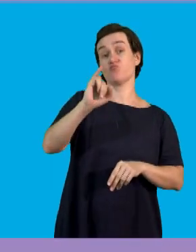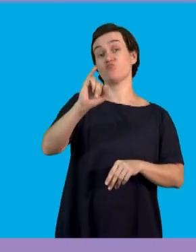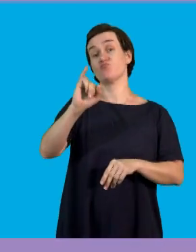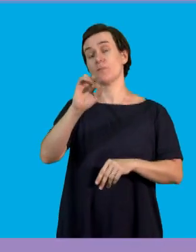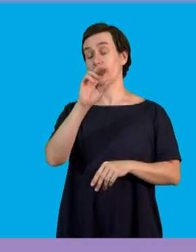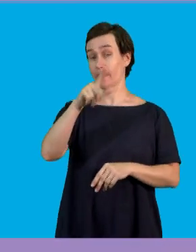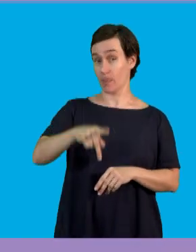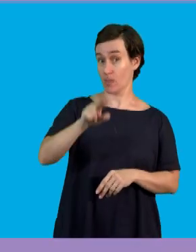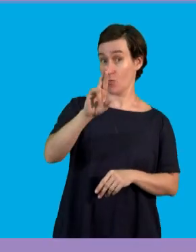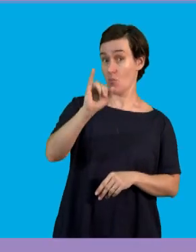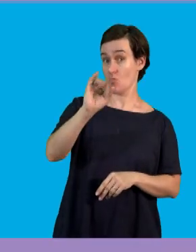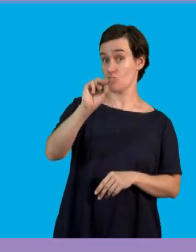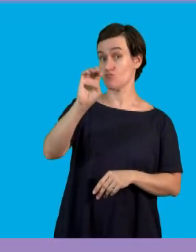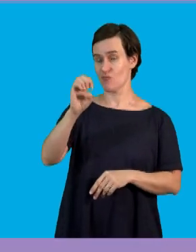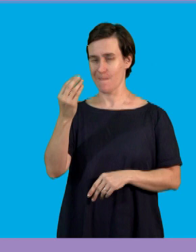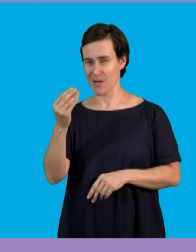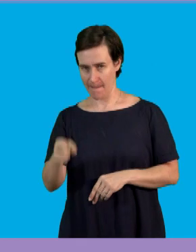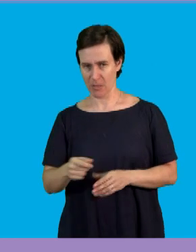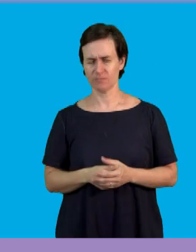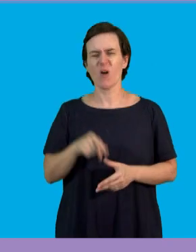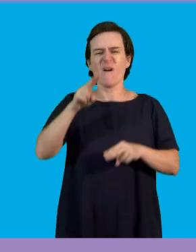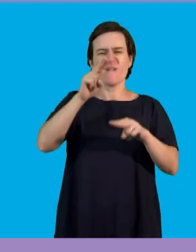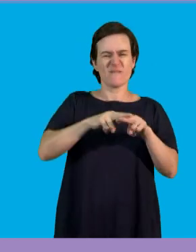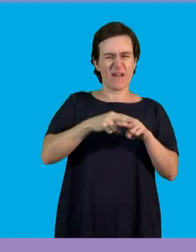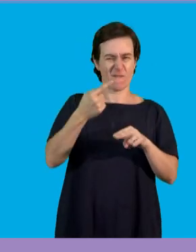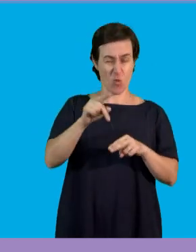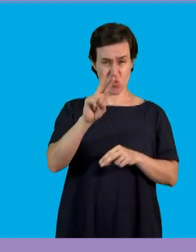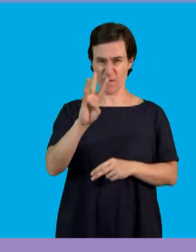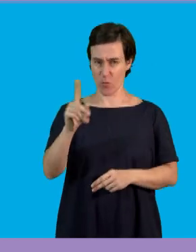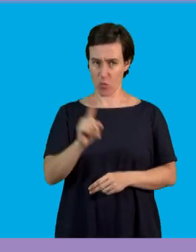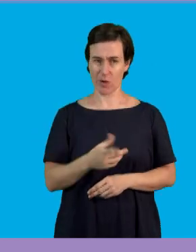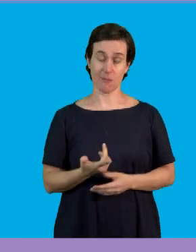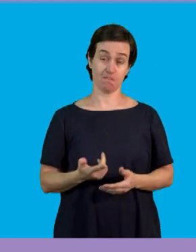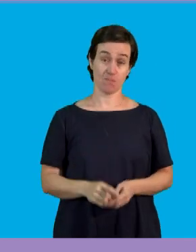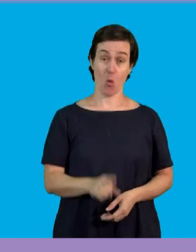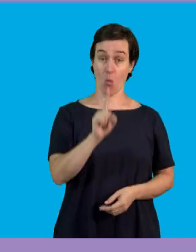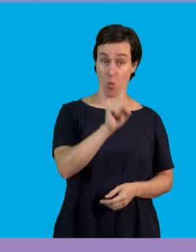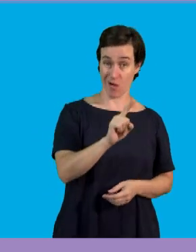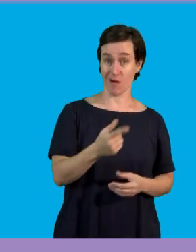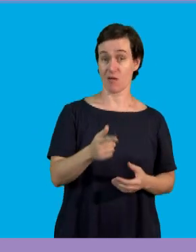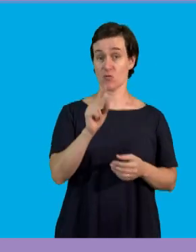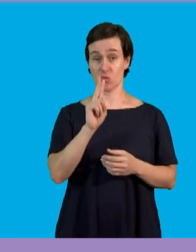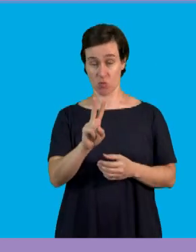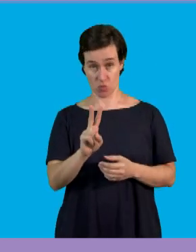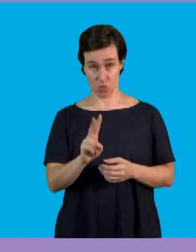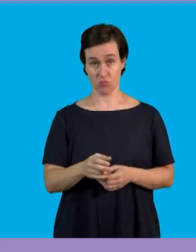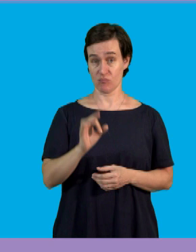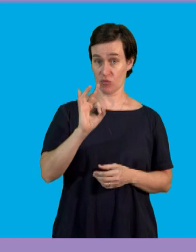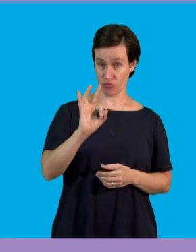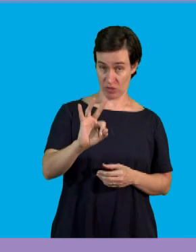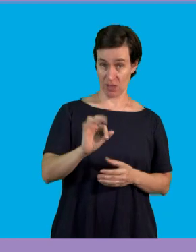of 24. So the factors of 24 would be 1, 2,